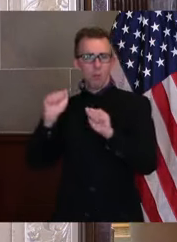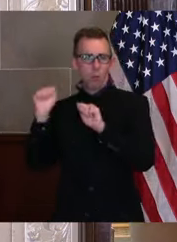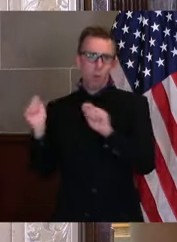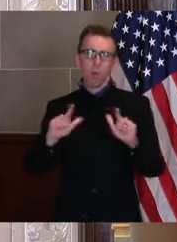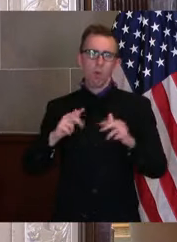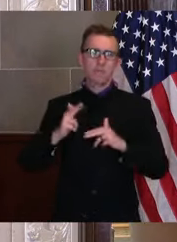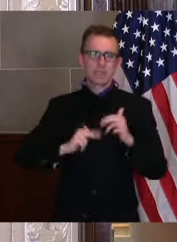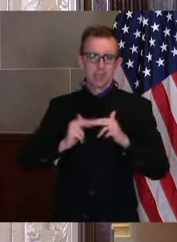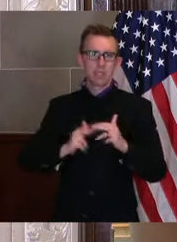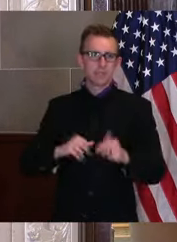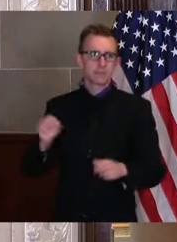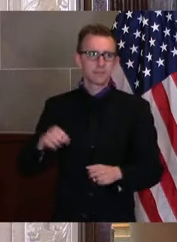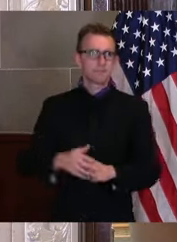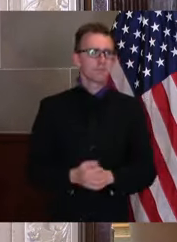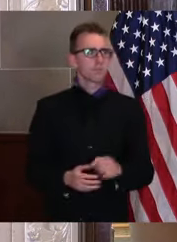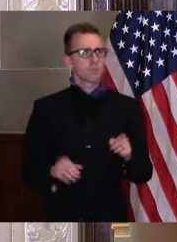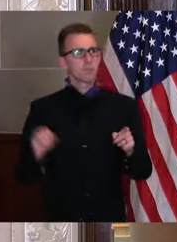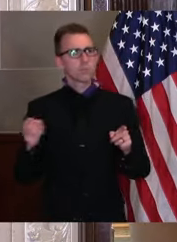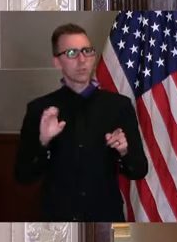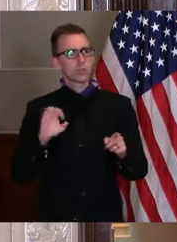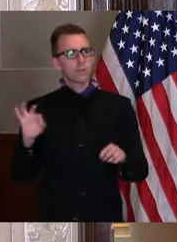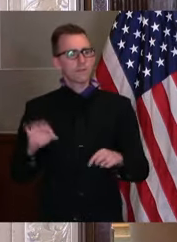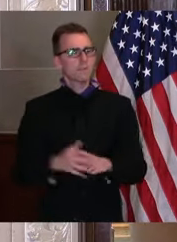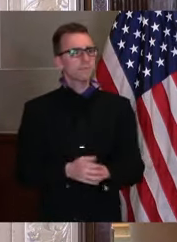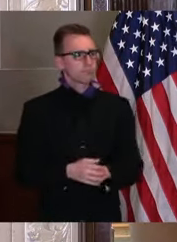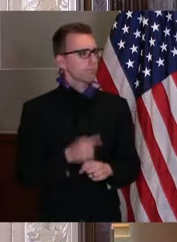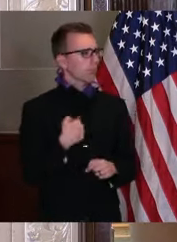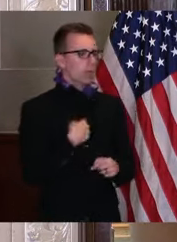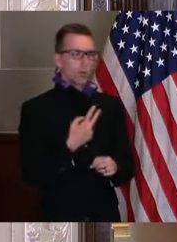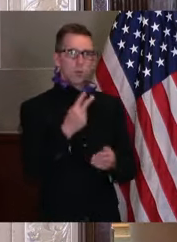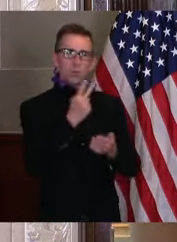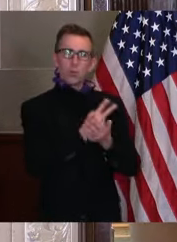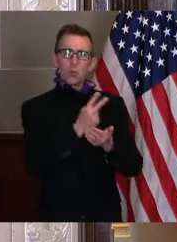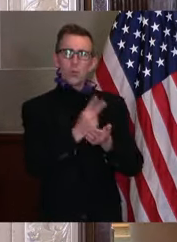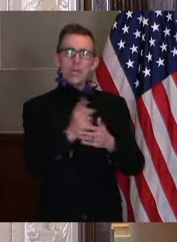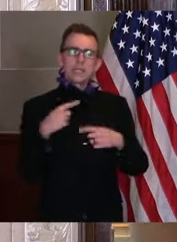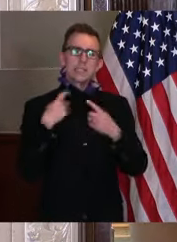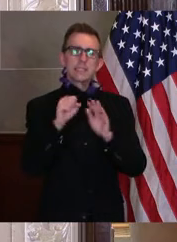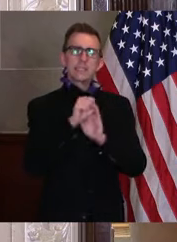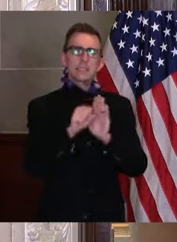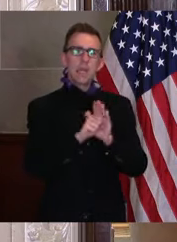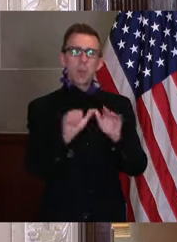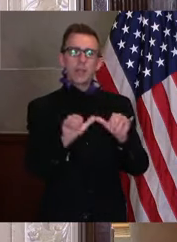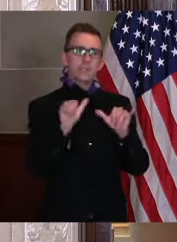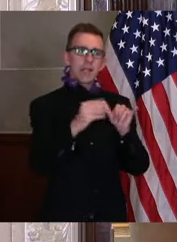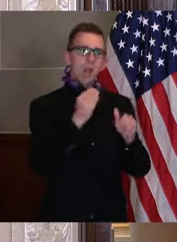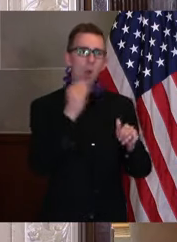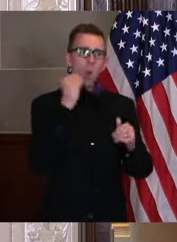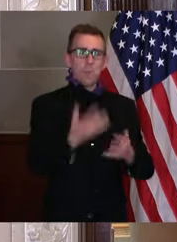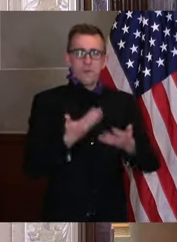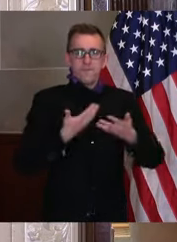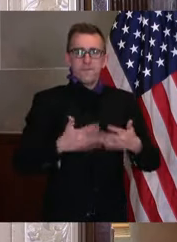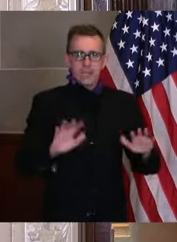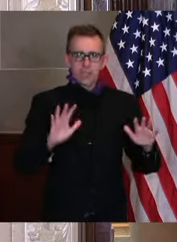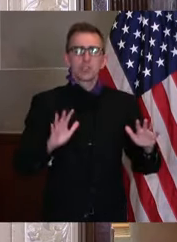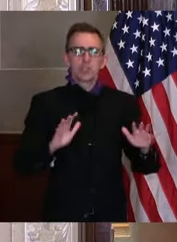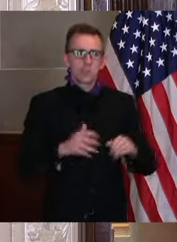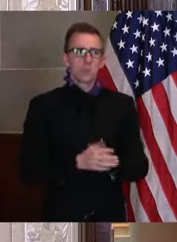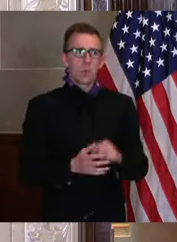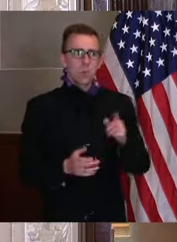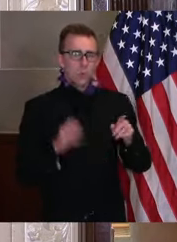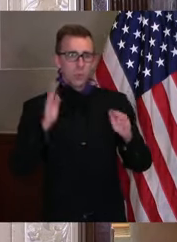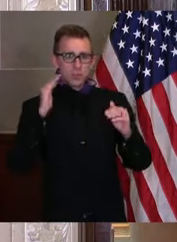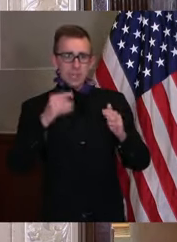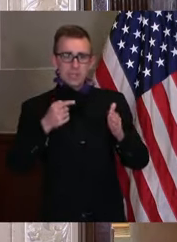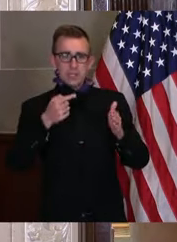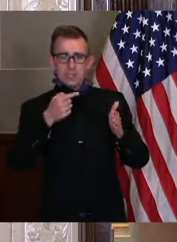Absolutely. Dr. Williams, we've hit the 2-week mark since Yes. the statewide stay-at-home order Yes. has been lifted. Do you expect the coming week to